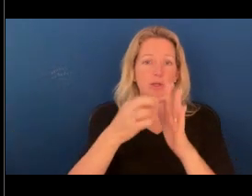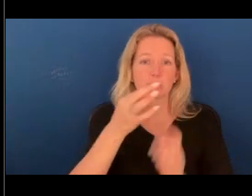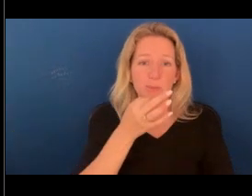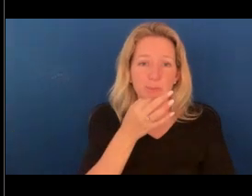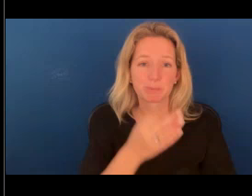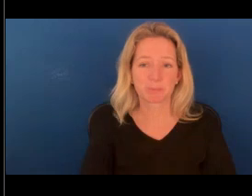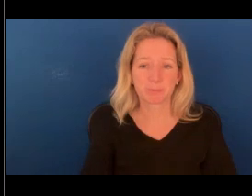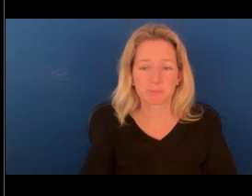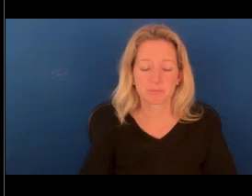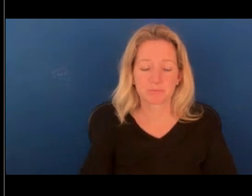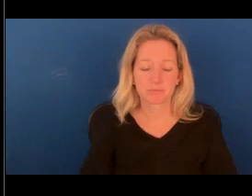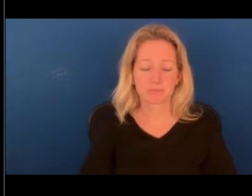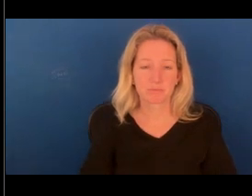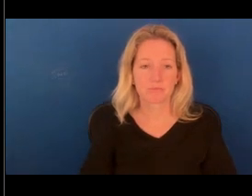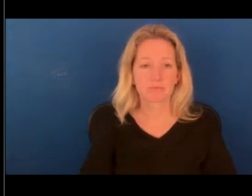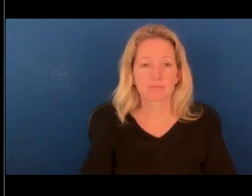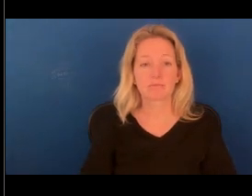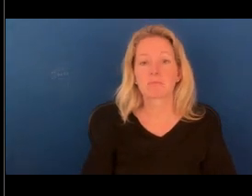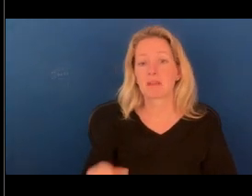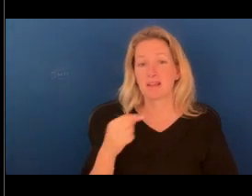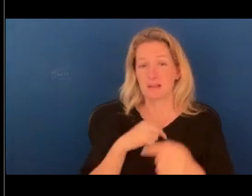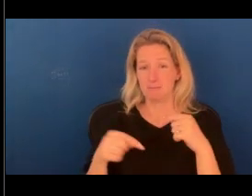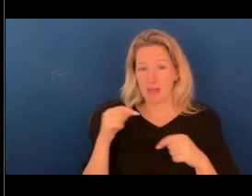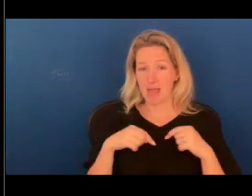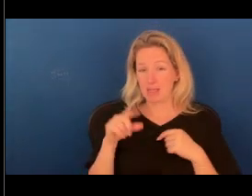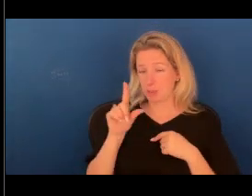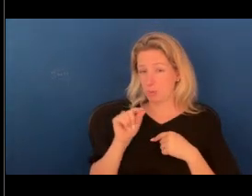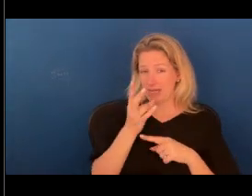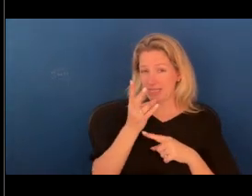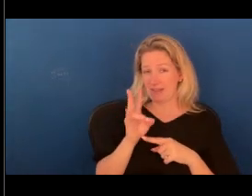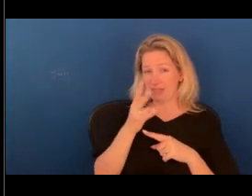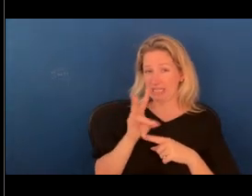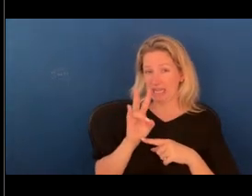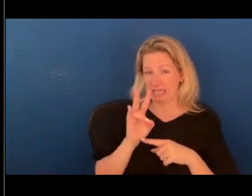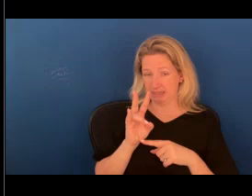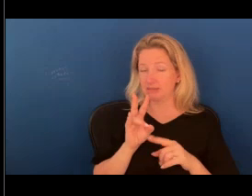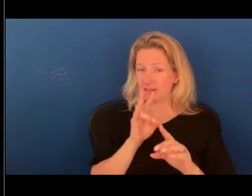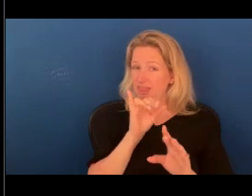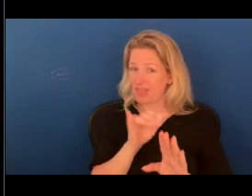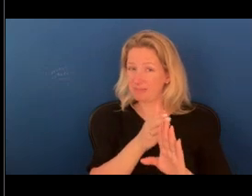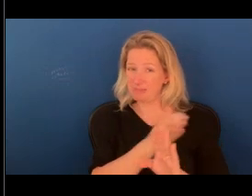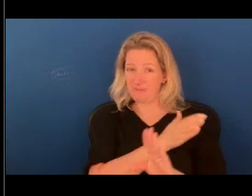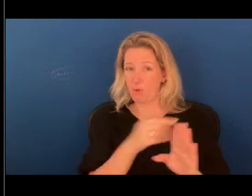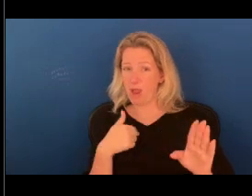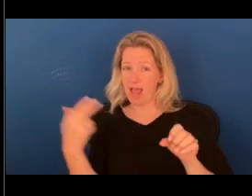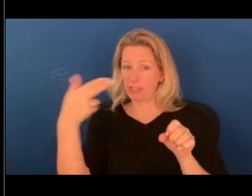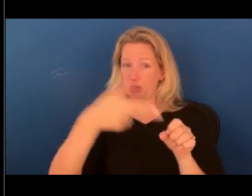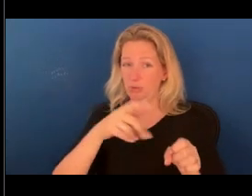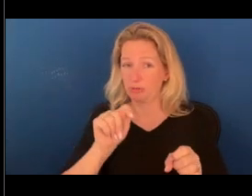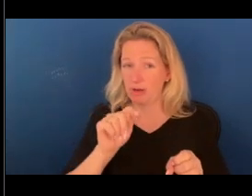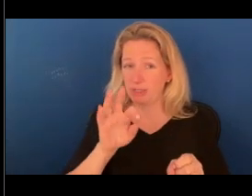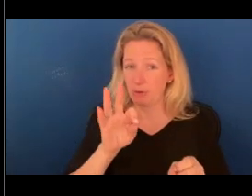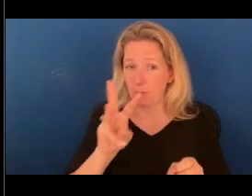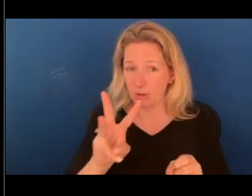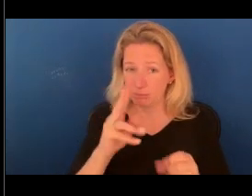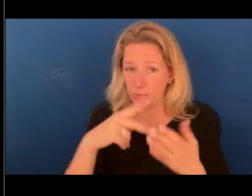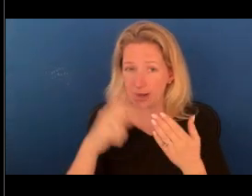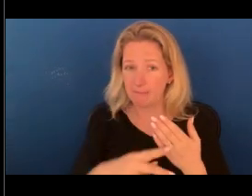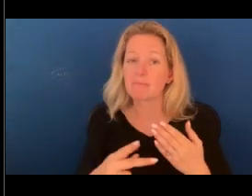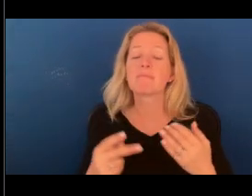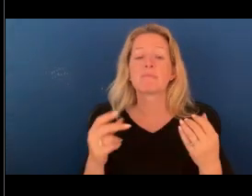So back in 2017, this is actually predating my time with the Trash Free Waters program, we got a lot of internationally recognized